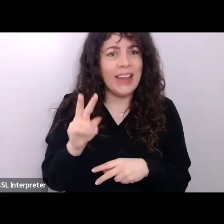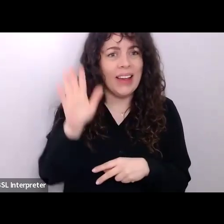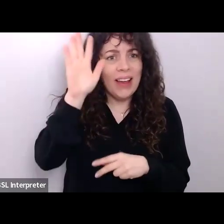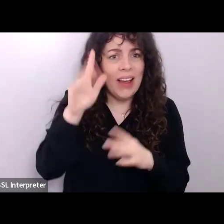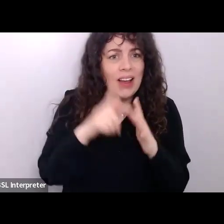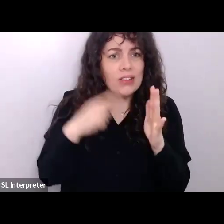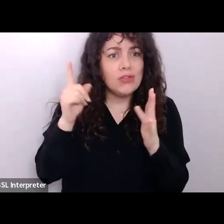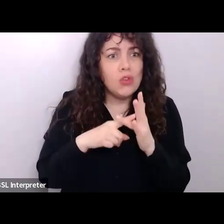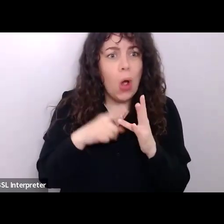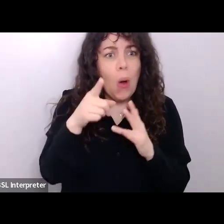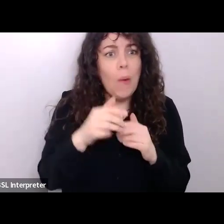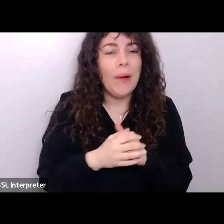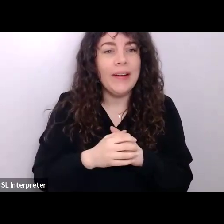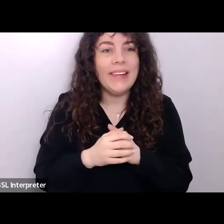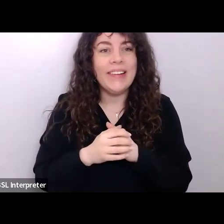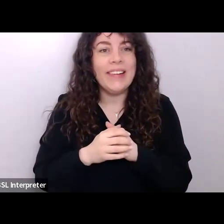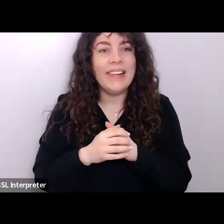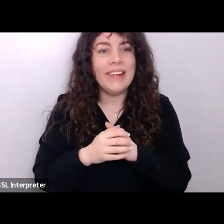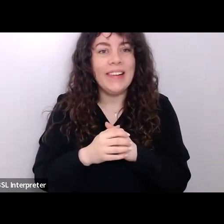have a...